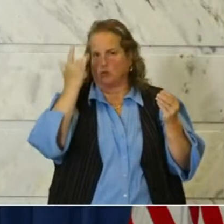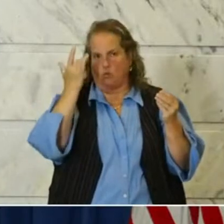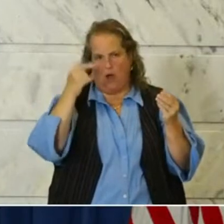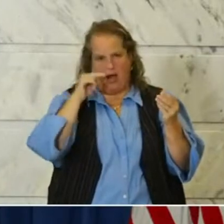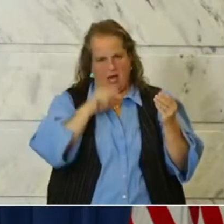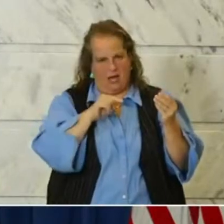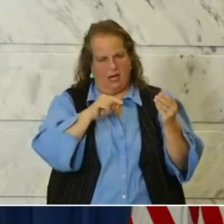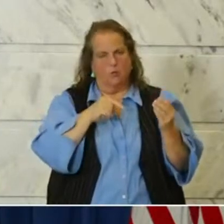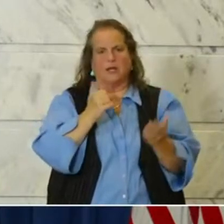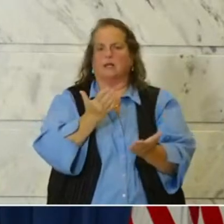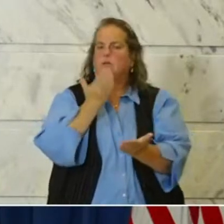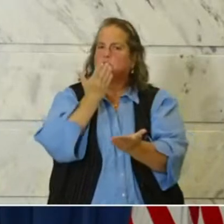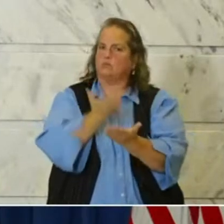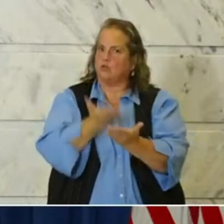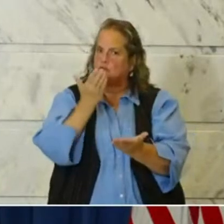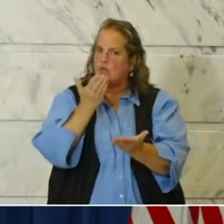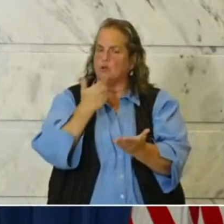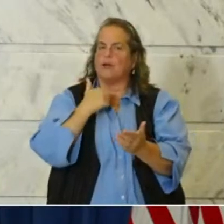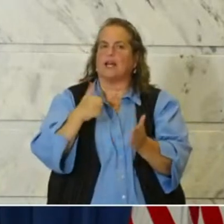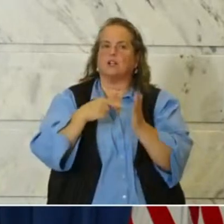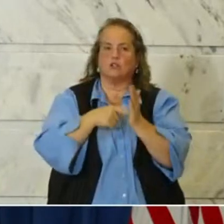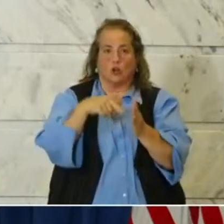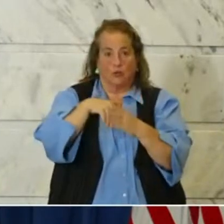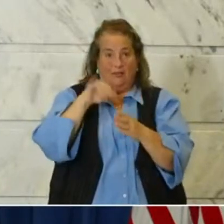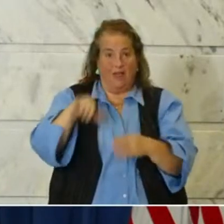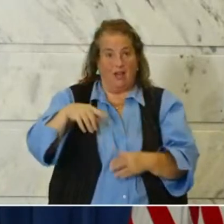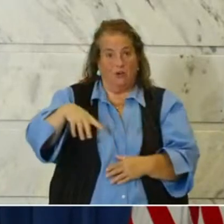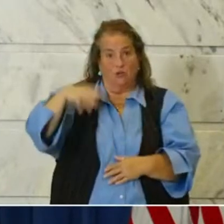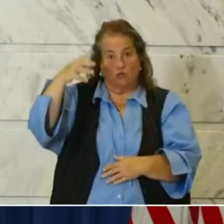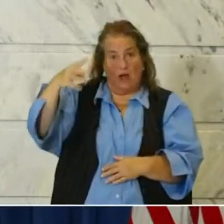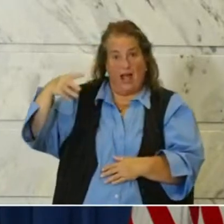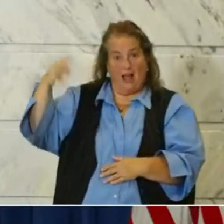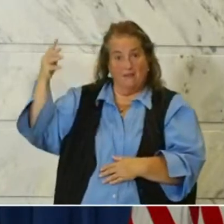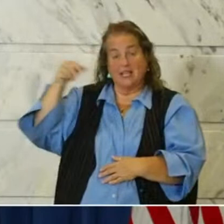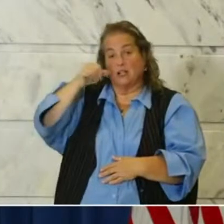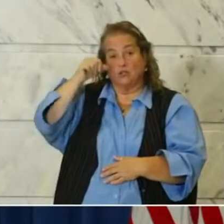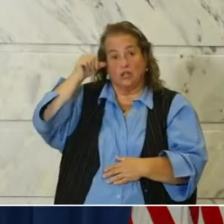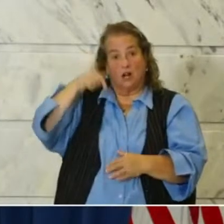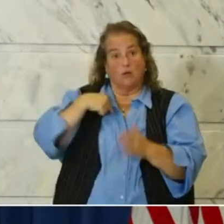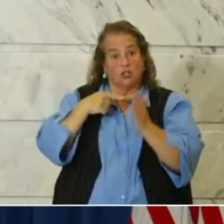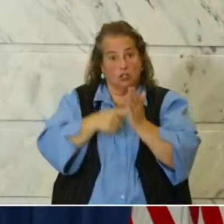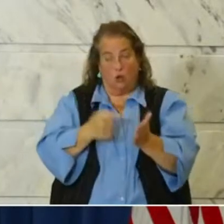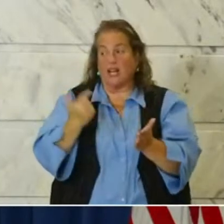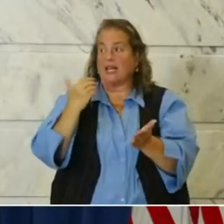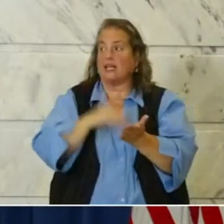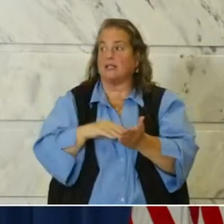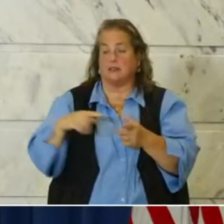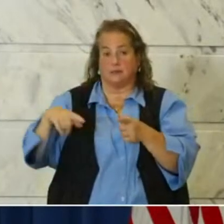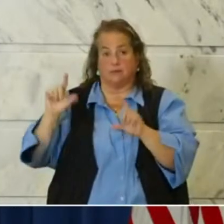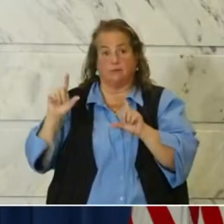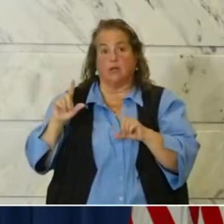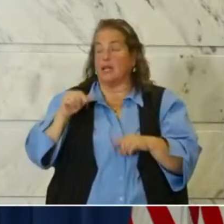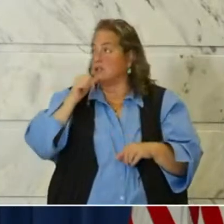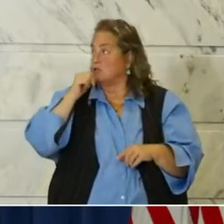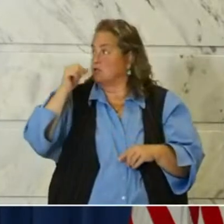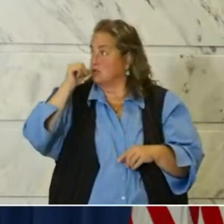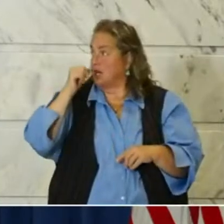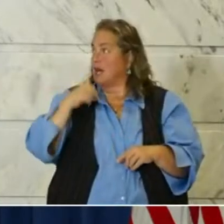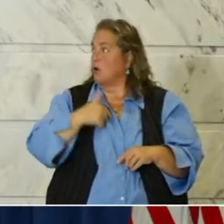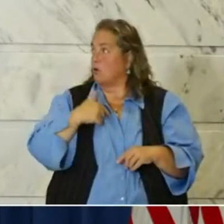you, and we showed in that graph, can you put that back up? Yesterday, where we were heading, but